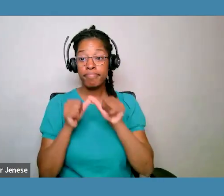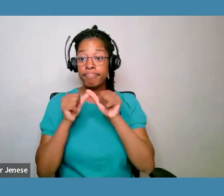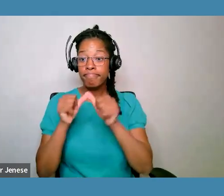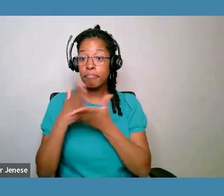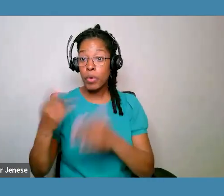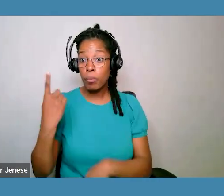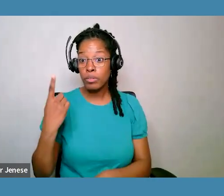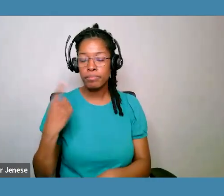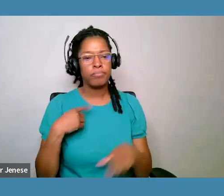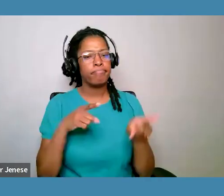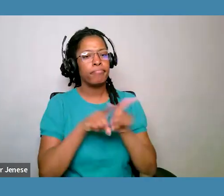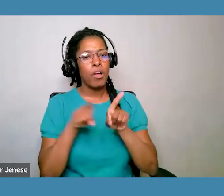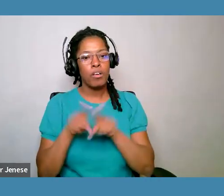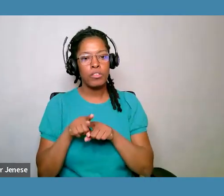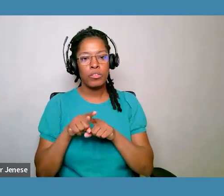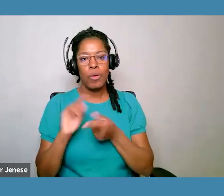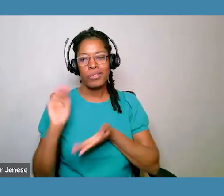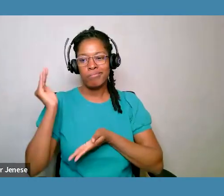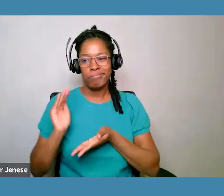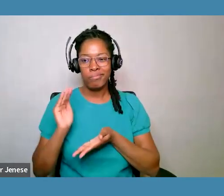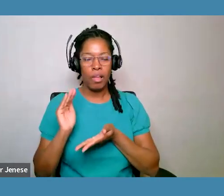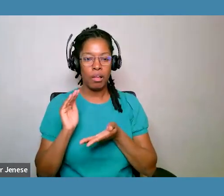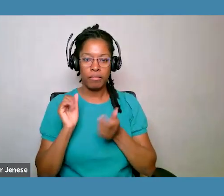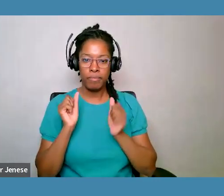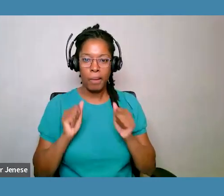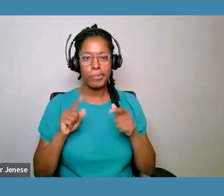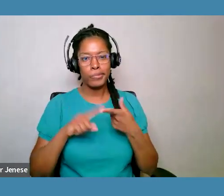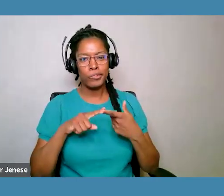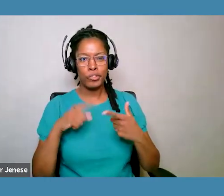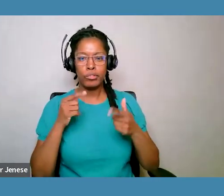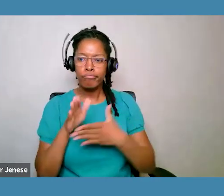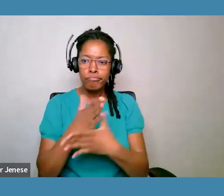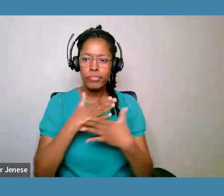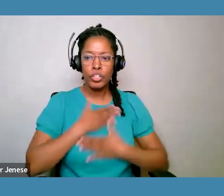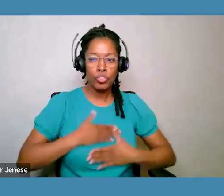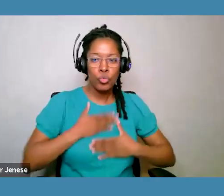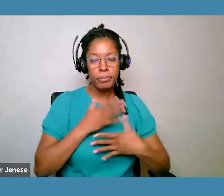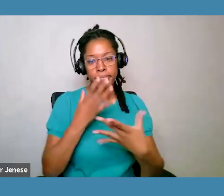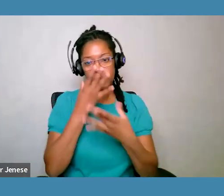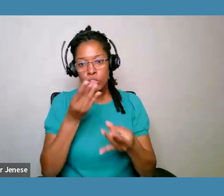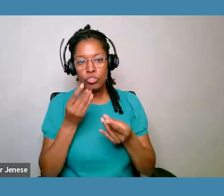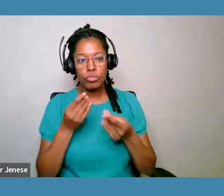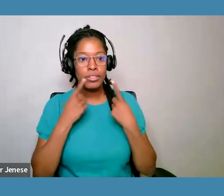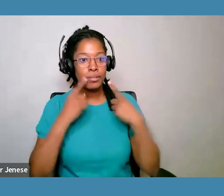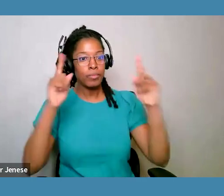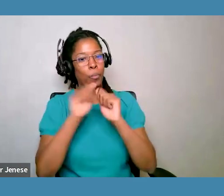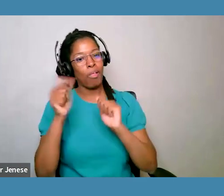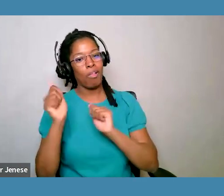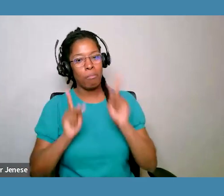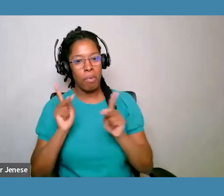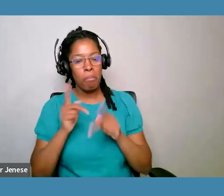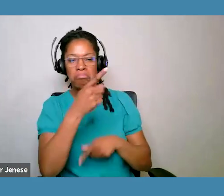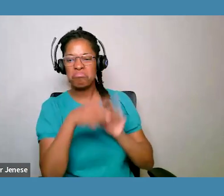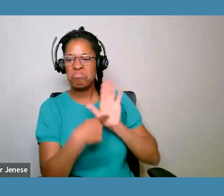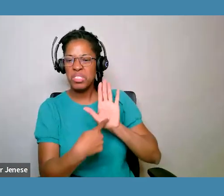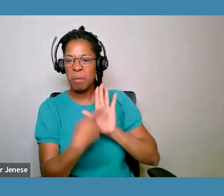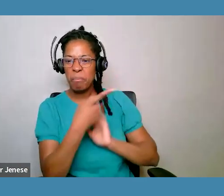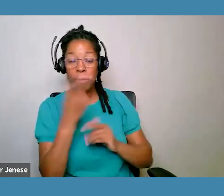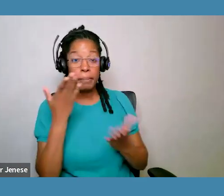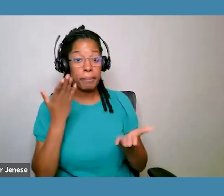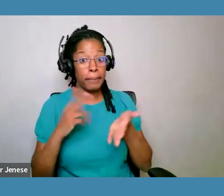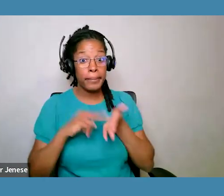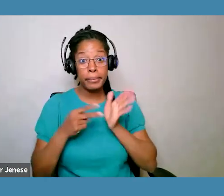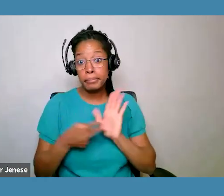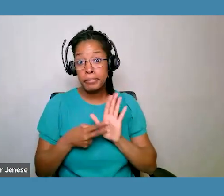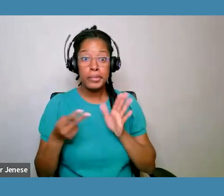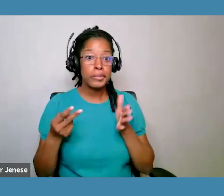lack of spontaneous seeking to share enjoyment, interests, or achievements with other people. They give an example that could be,